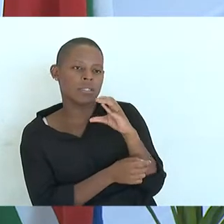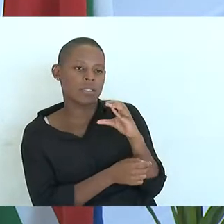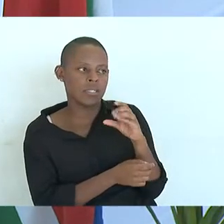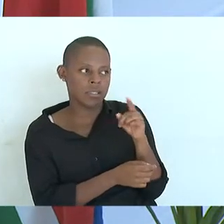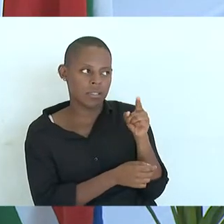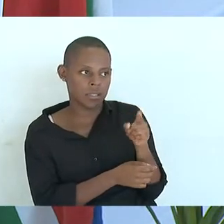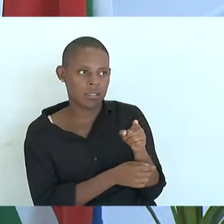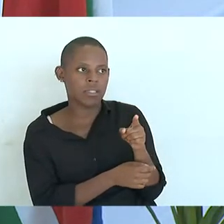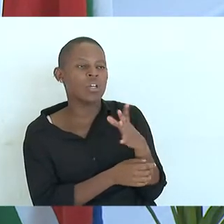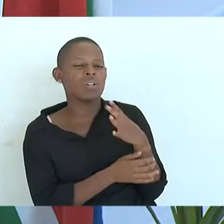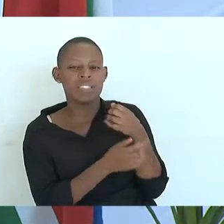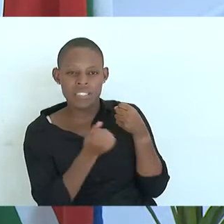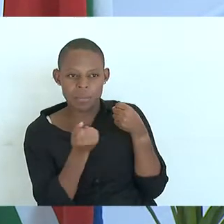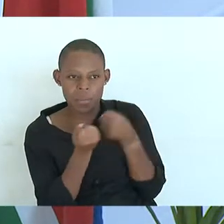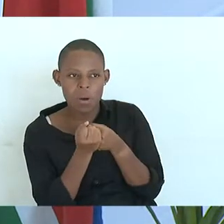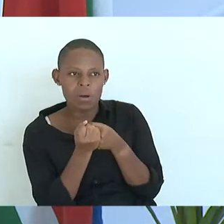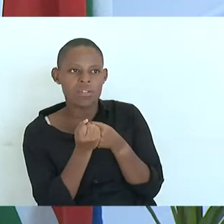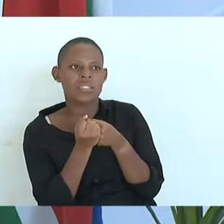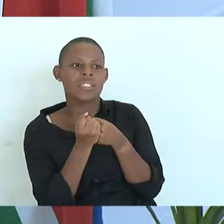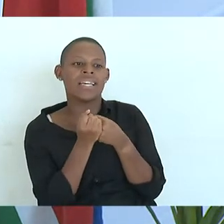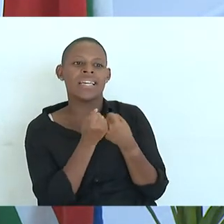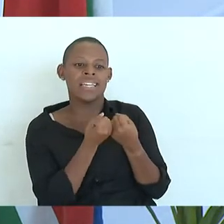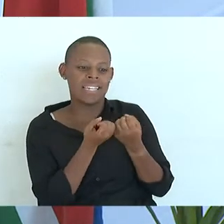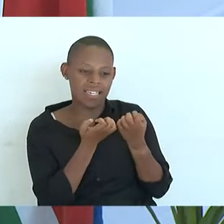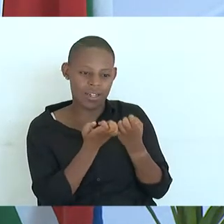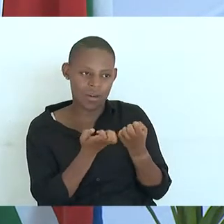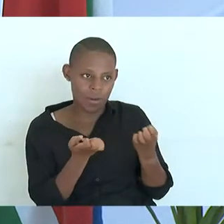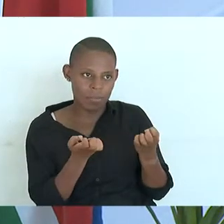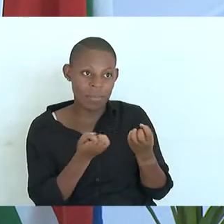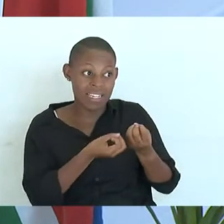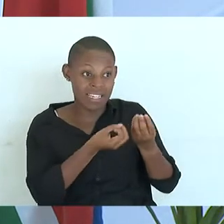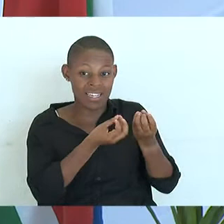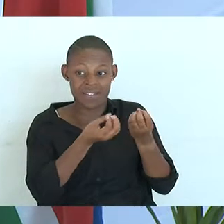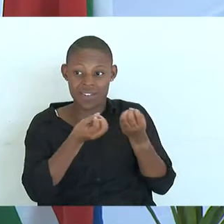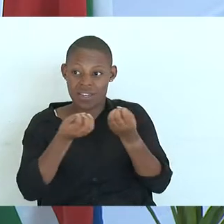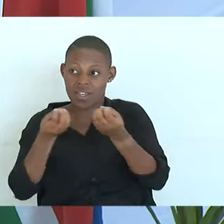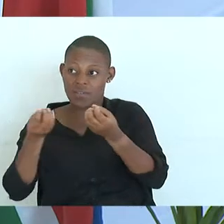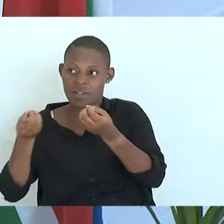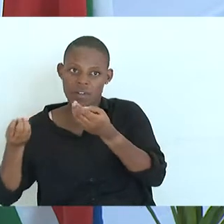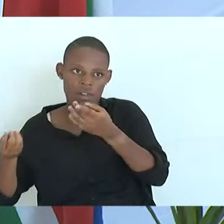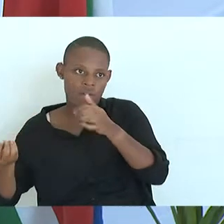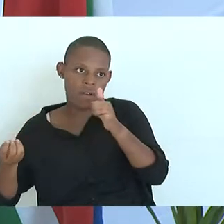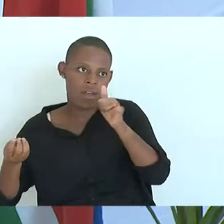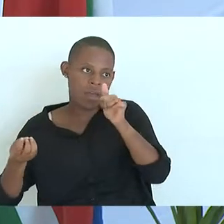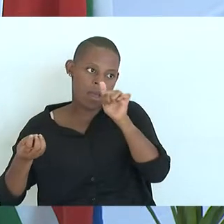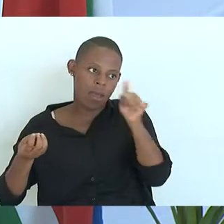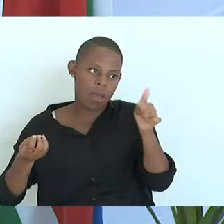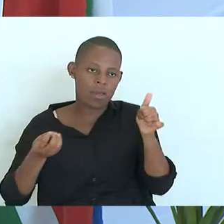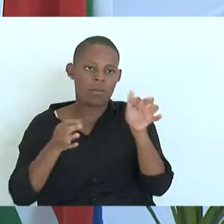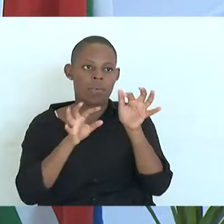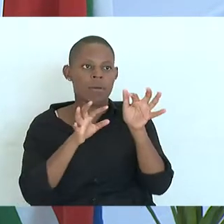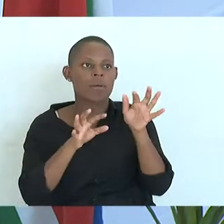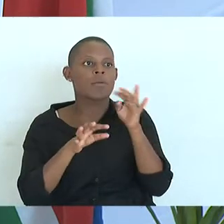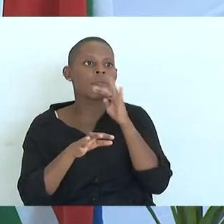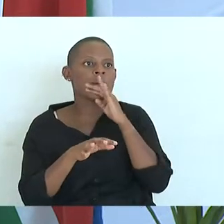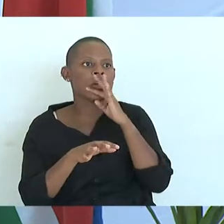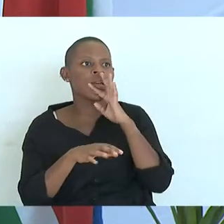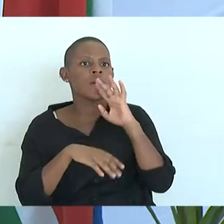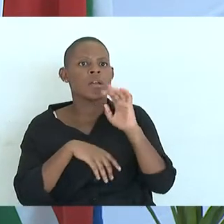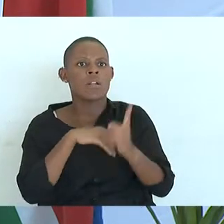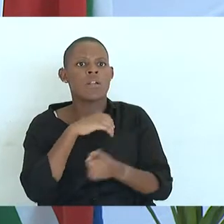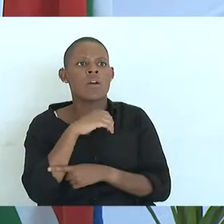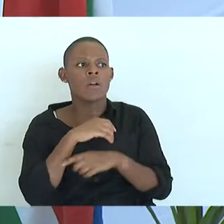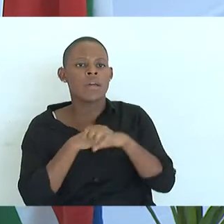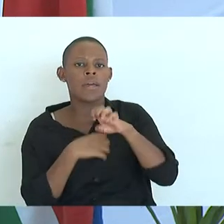the equipment that were bought through Operation Vula. All of them. The last one was in